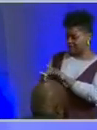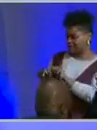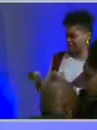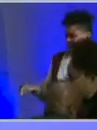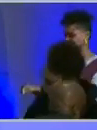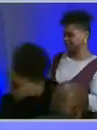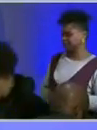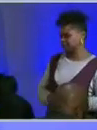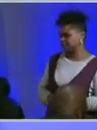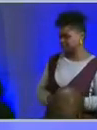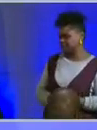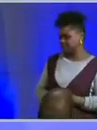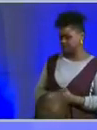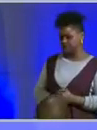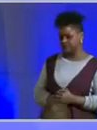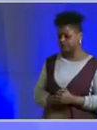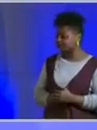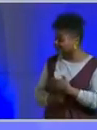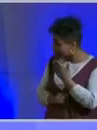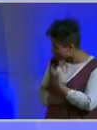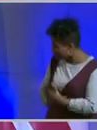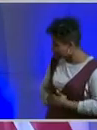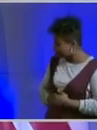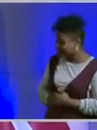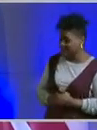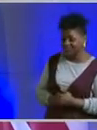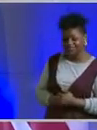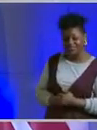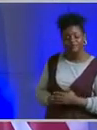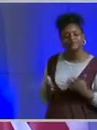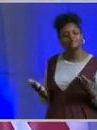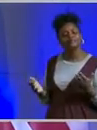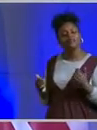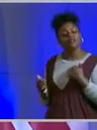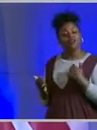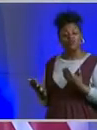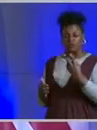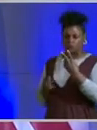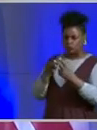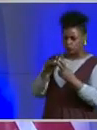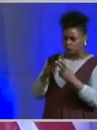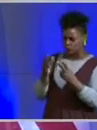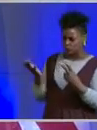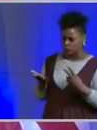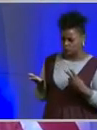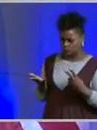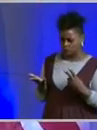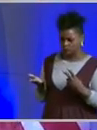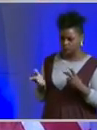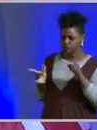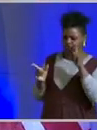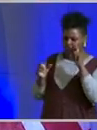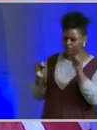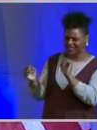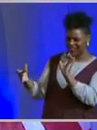day. Great, thank you. Unique? I would offer 2 things. One, to strategically